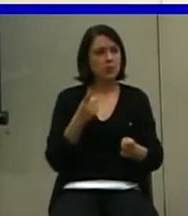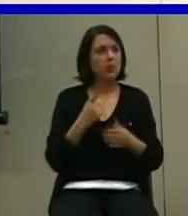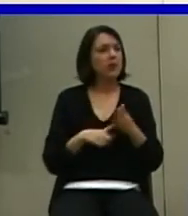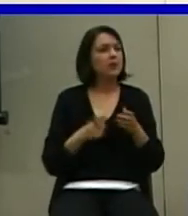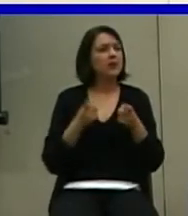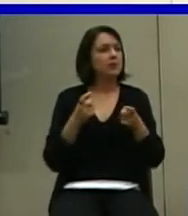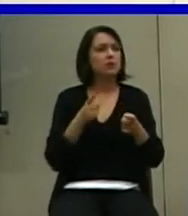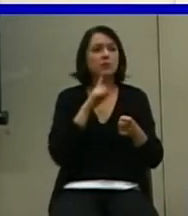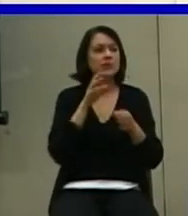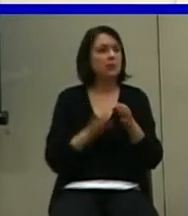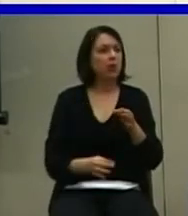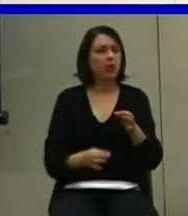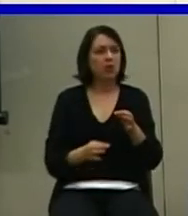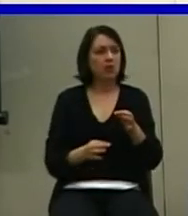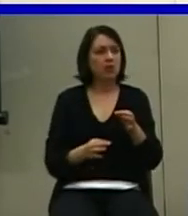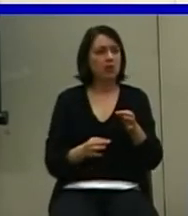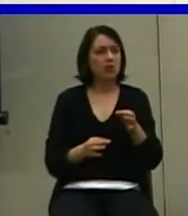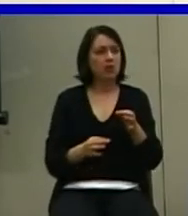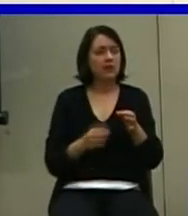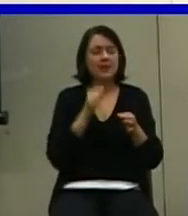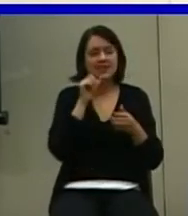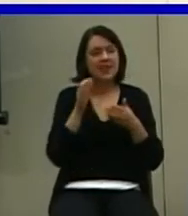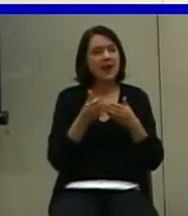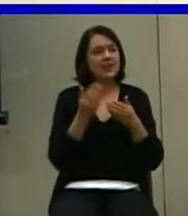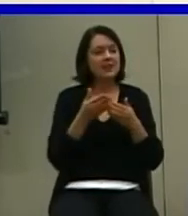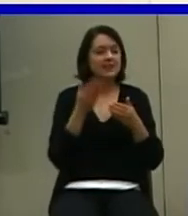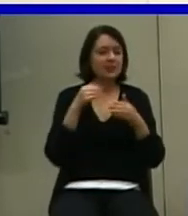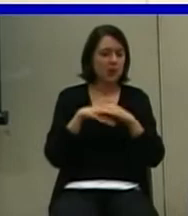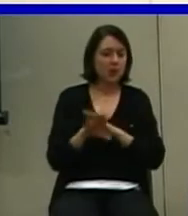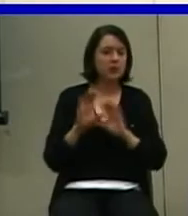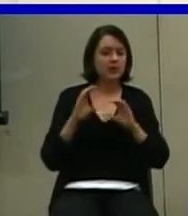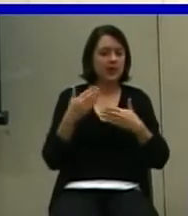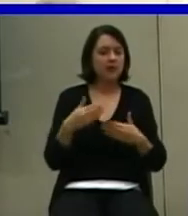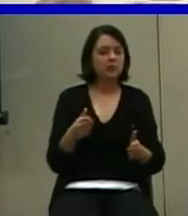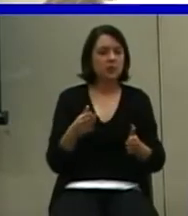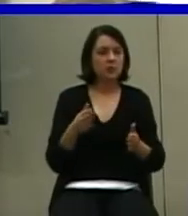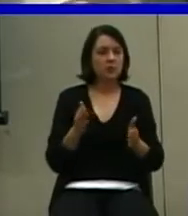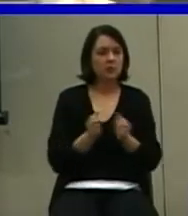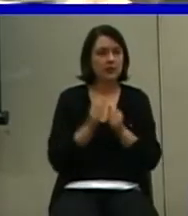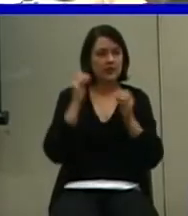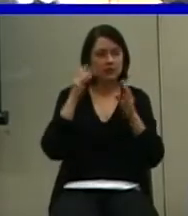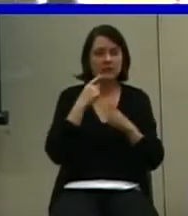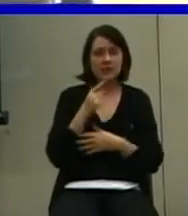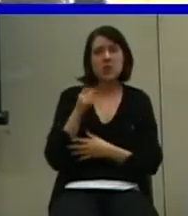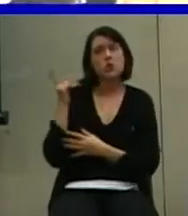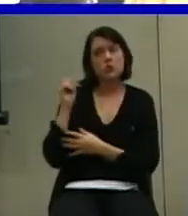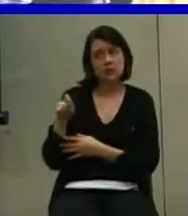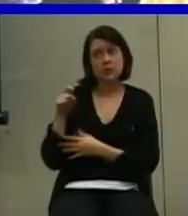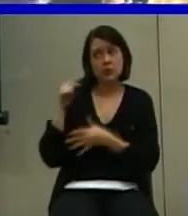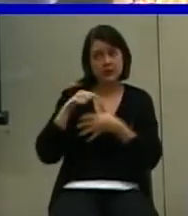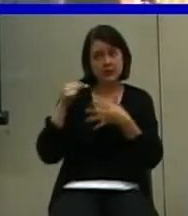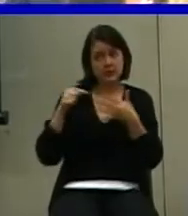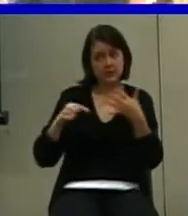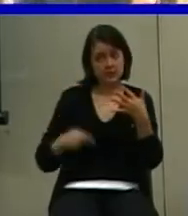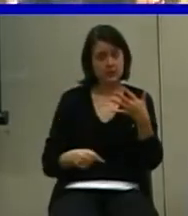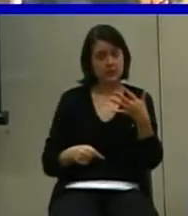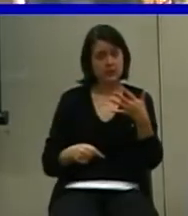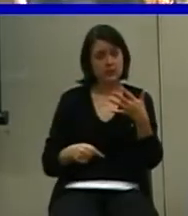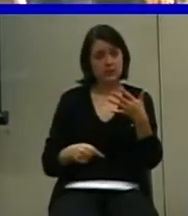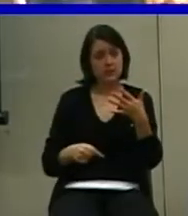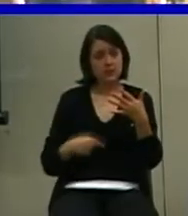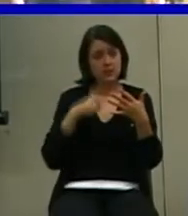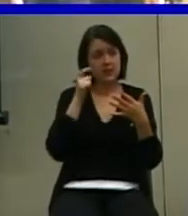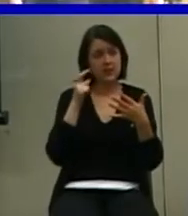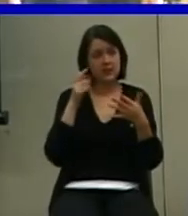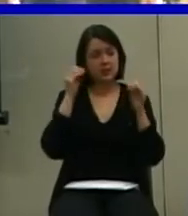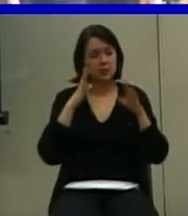simple? It's not easy to go into a classroom of a teacher and say, you need to do this, this, this, and this. Because